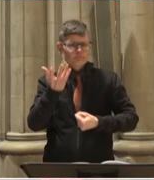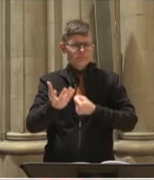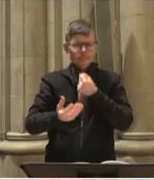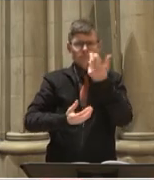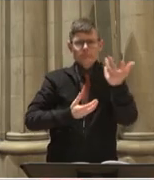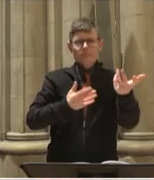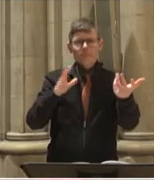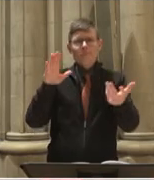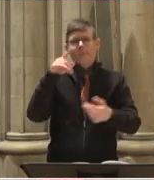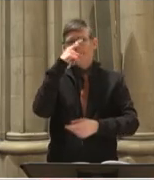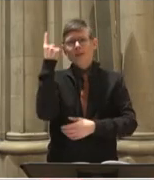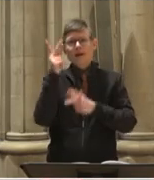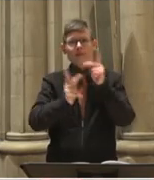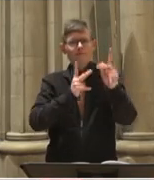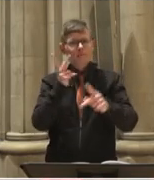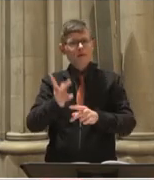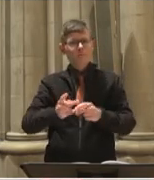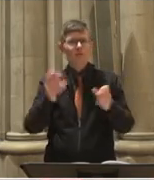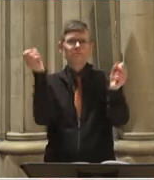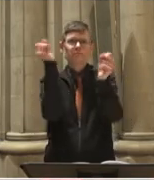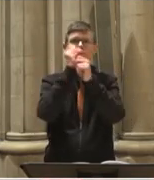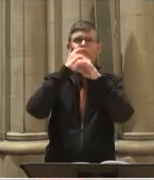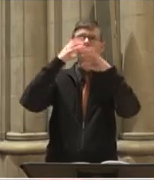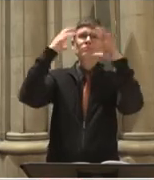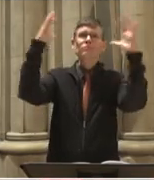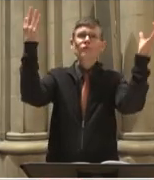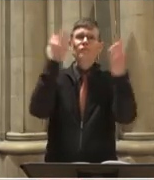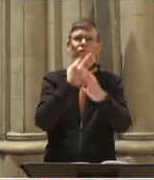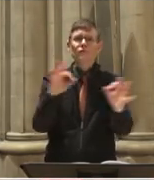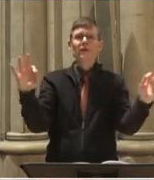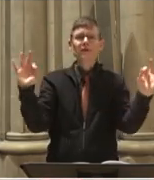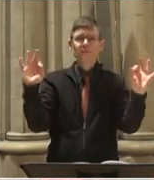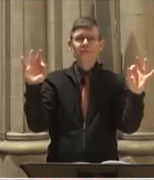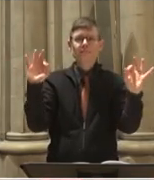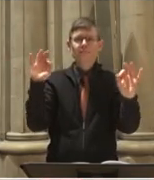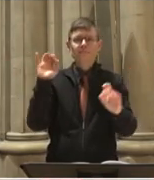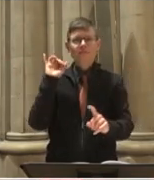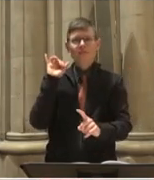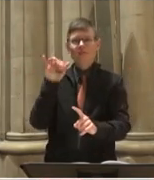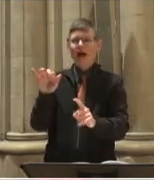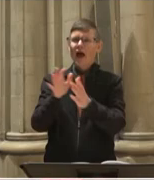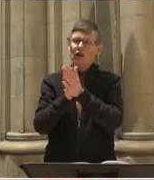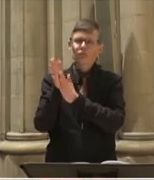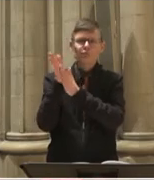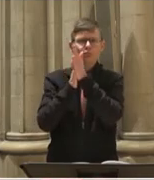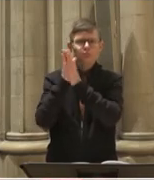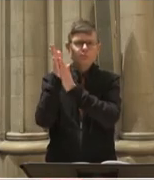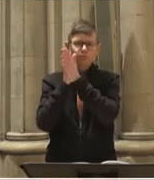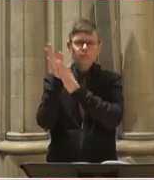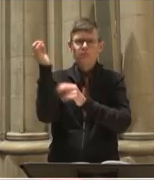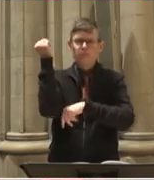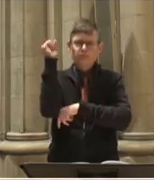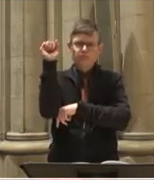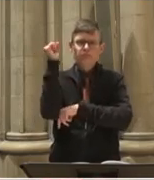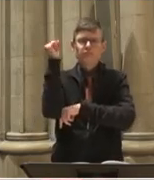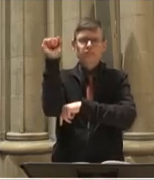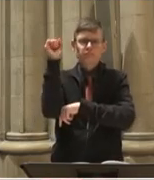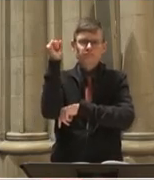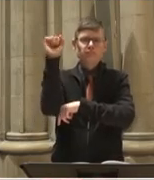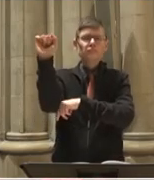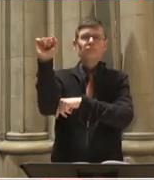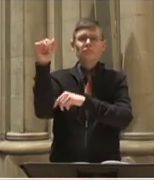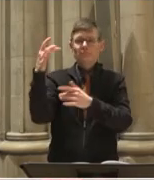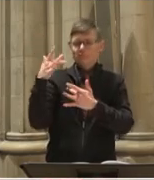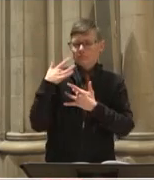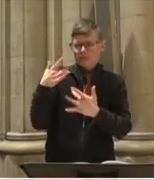for freedom. That almost ecstatic movement and moment that is so often a